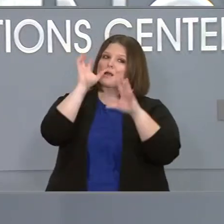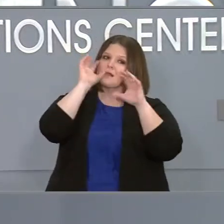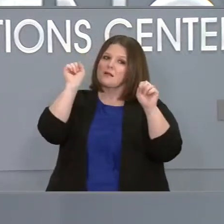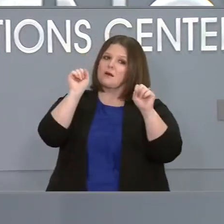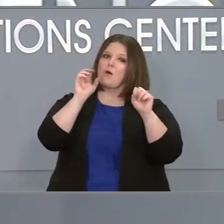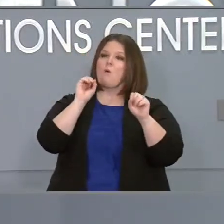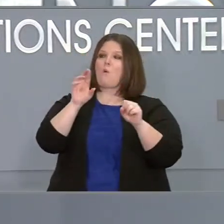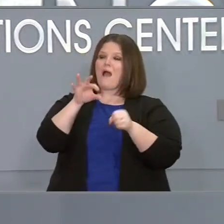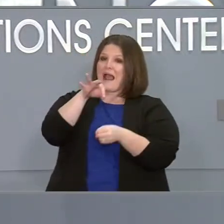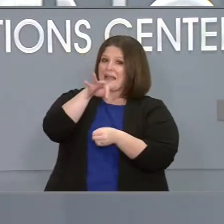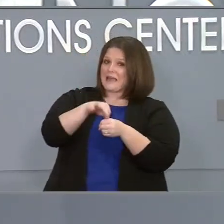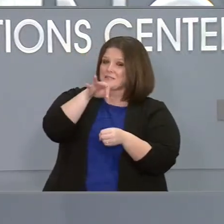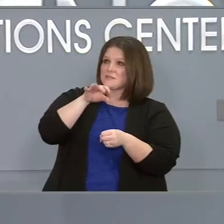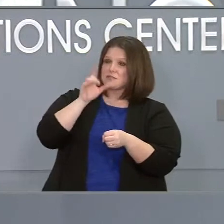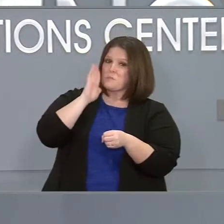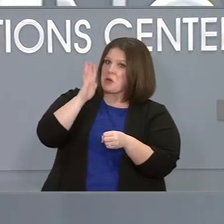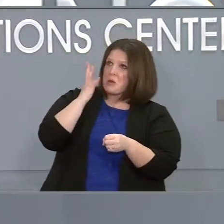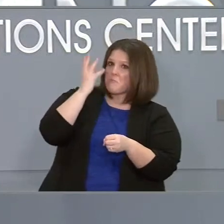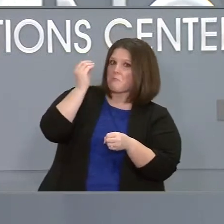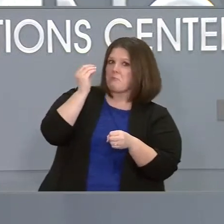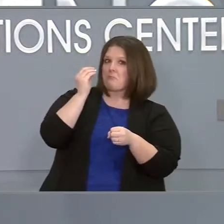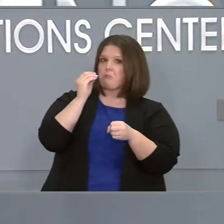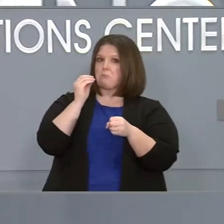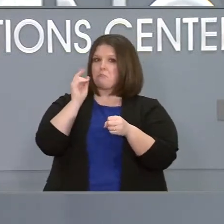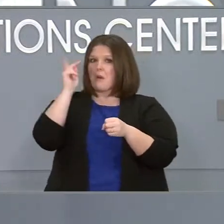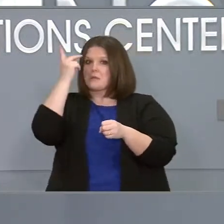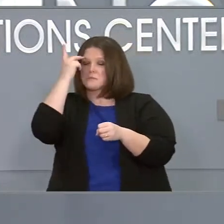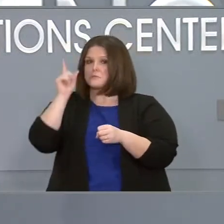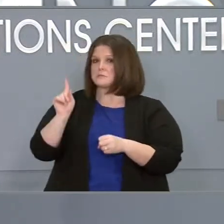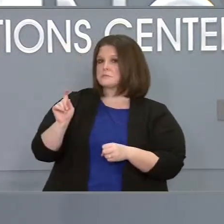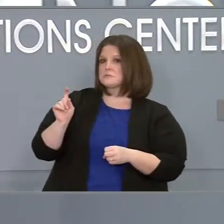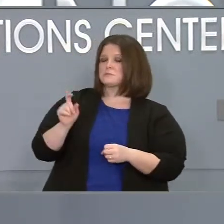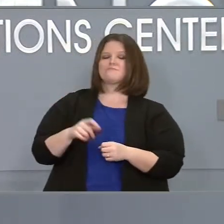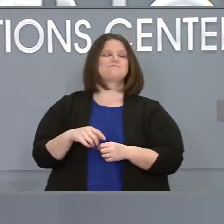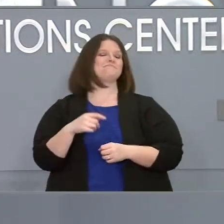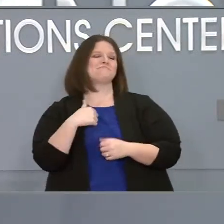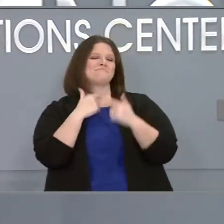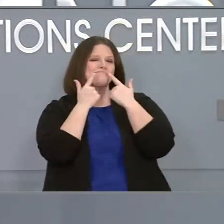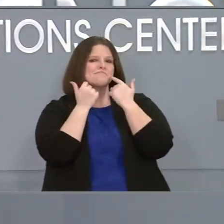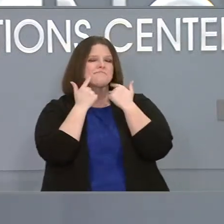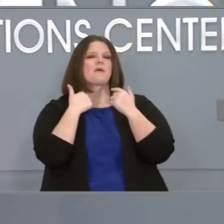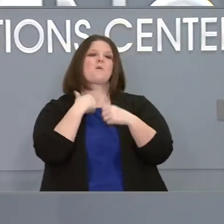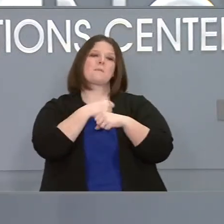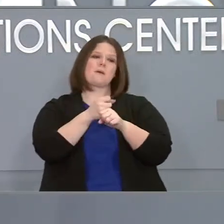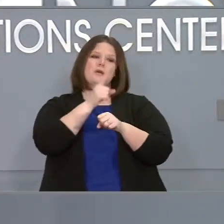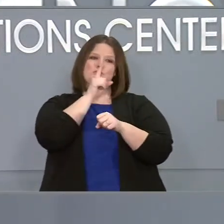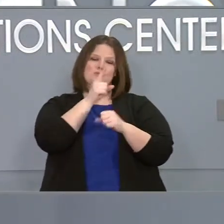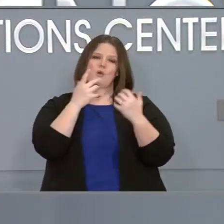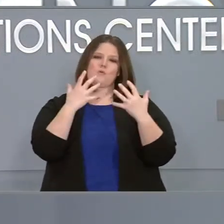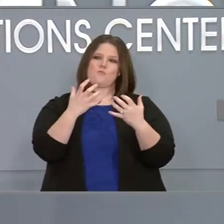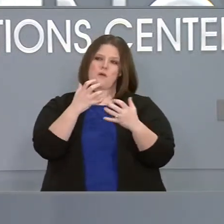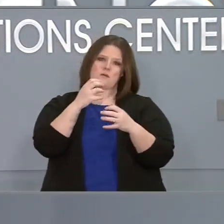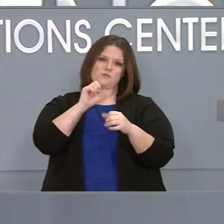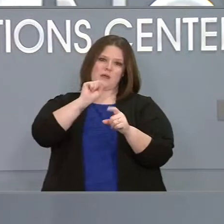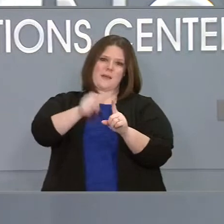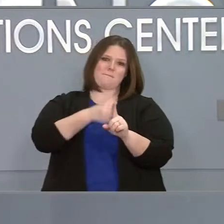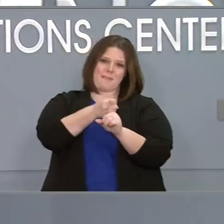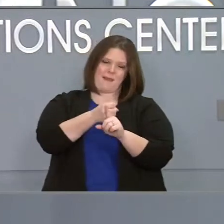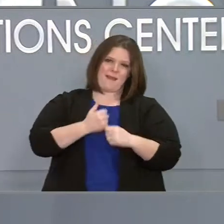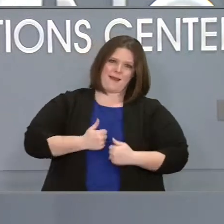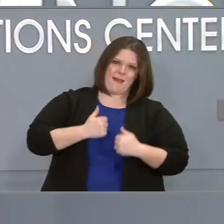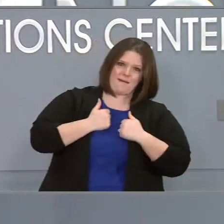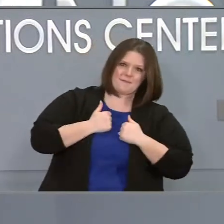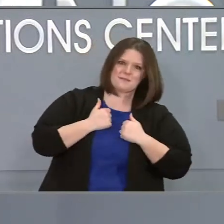elected office in any capacity? Well, I want to continue to make sure that I'm doing something that can impact the lives and the health